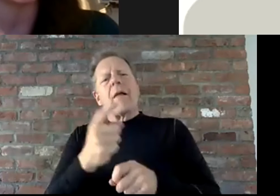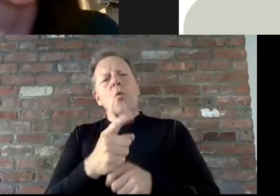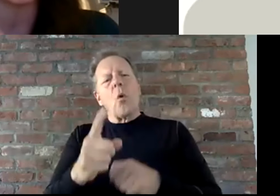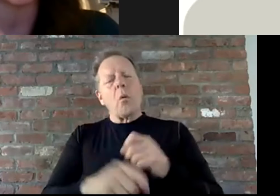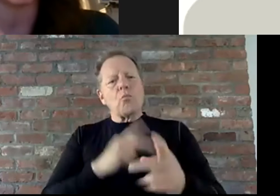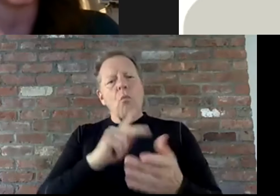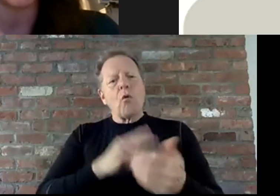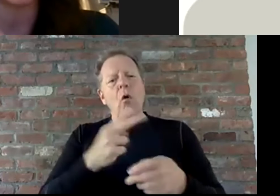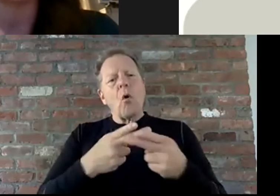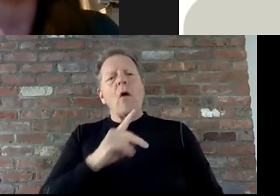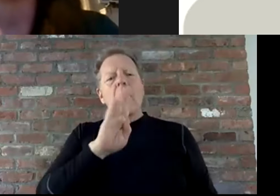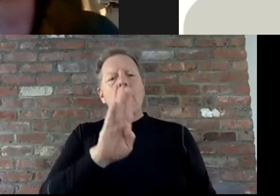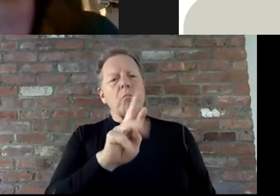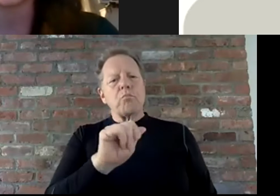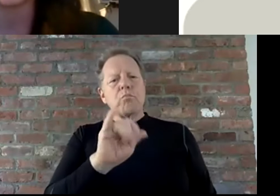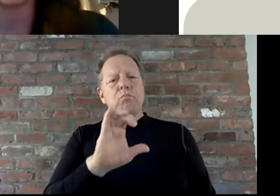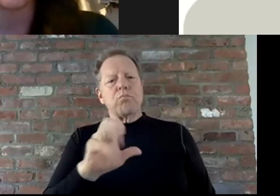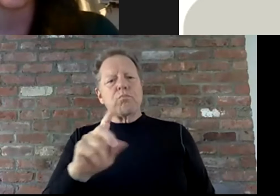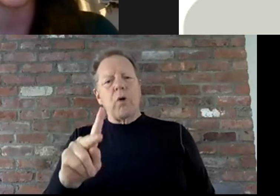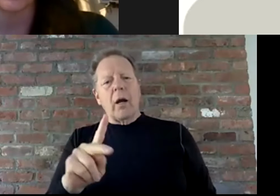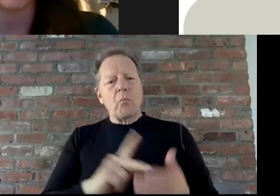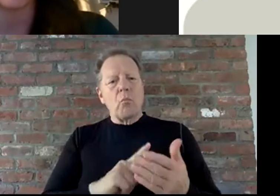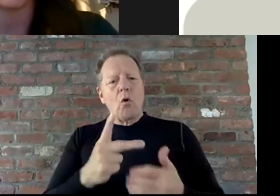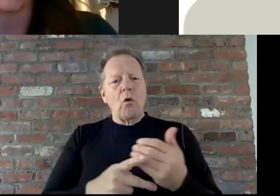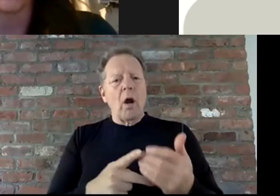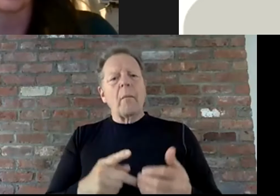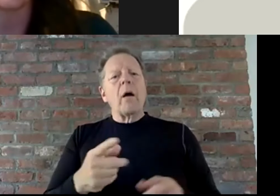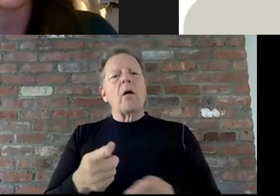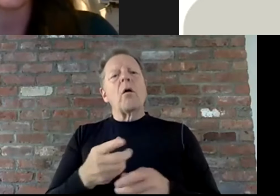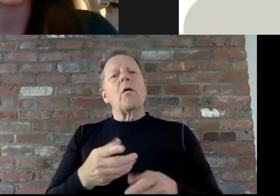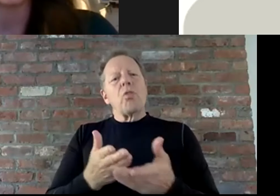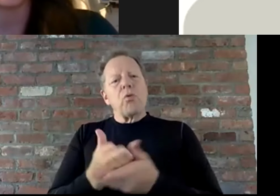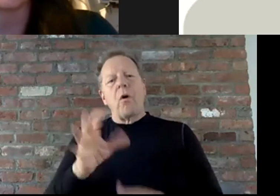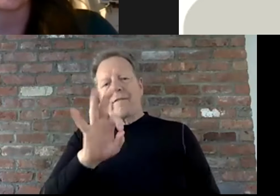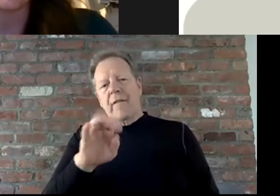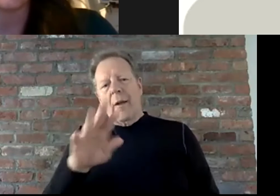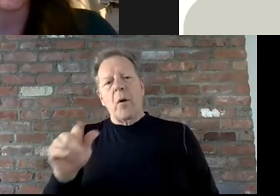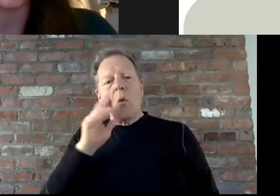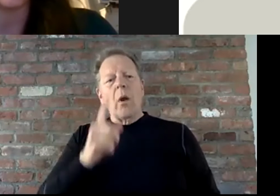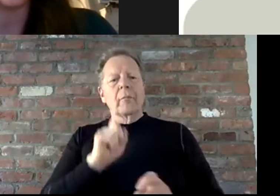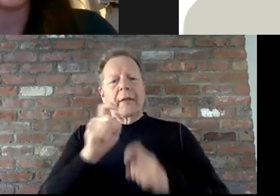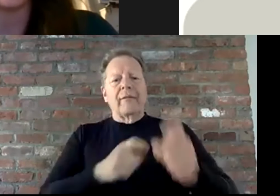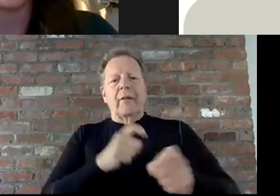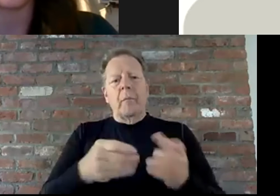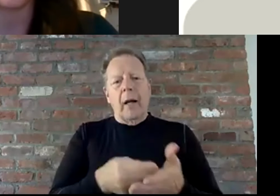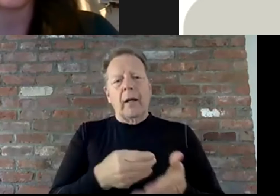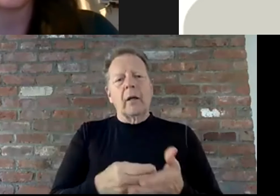recently released by FEMA that can provide funding toward capital improvements that we'll be looking into.